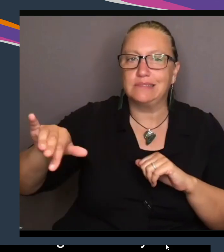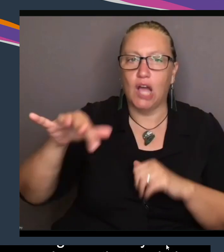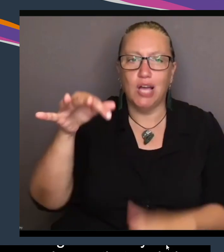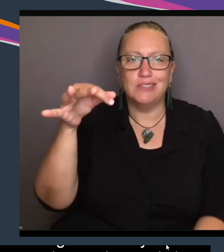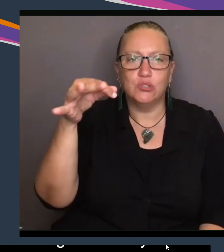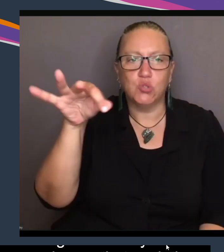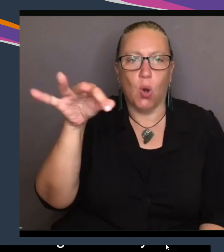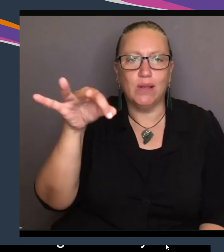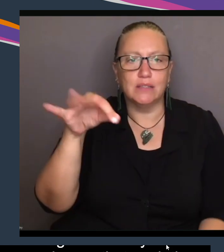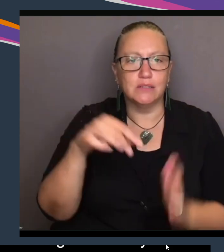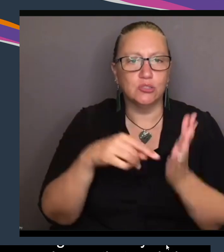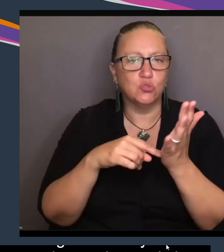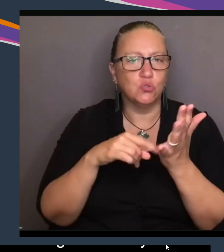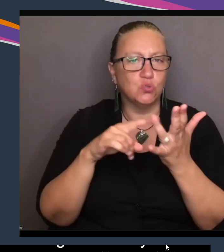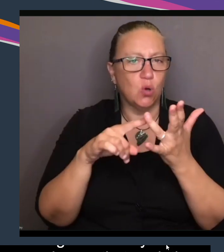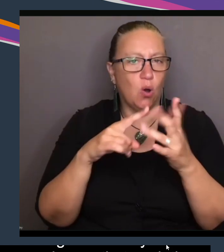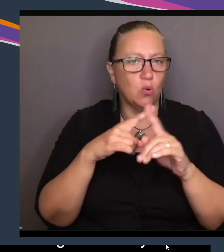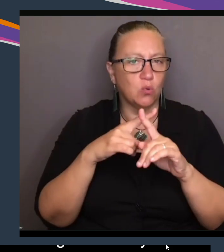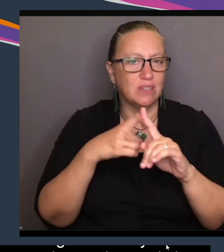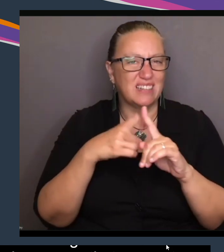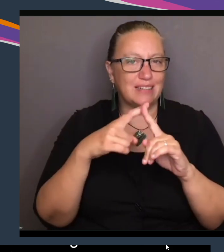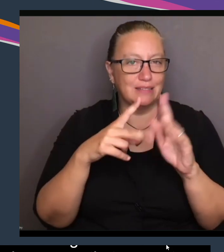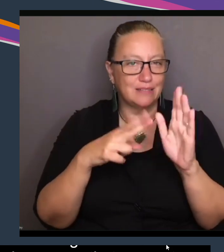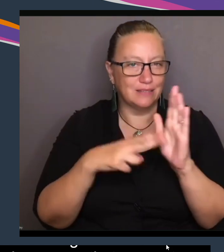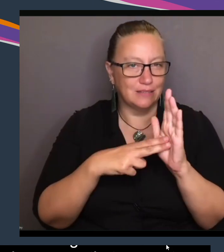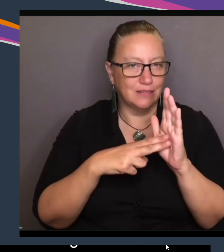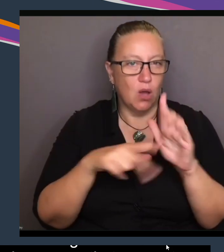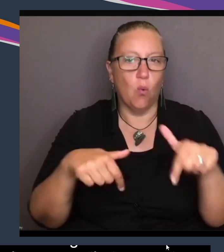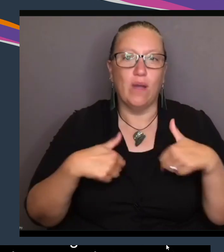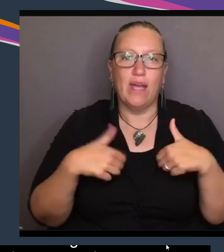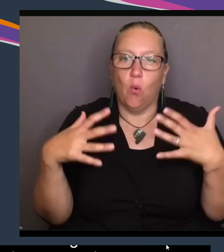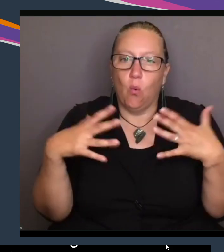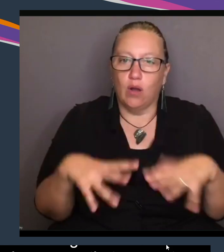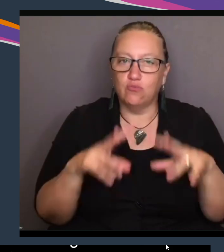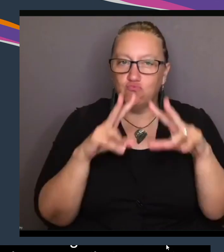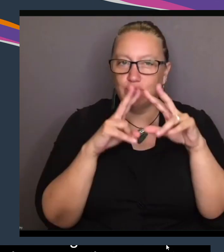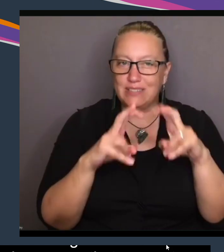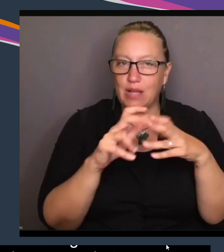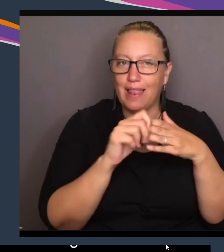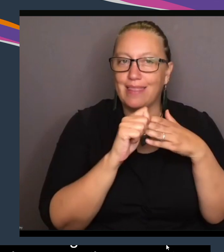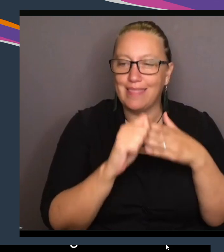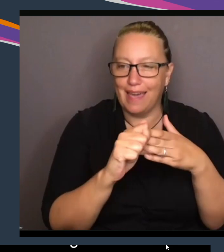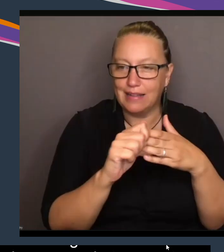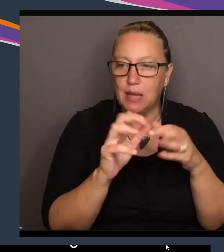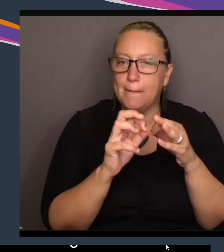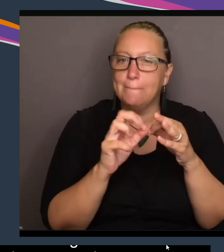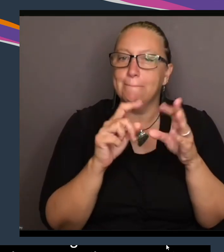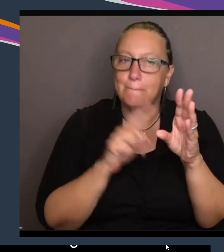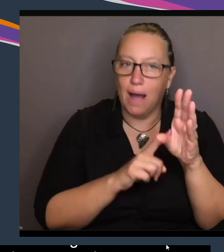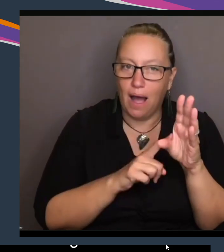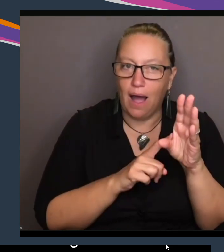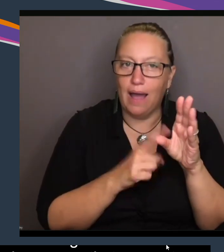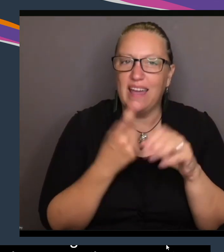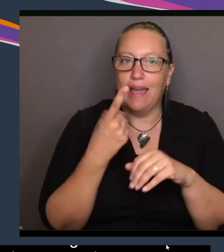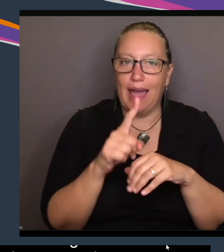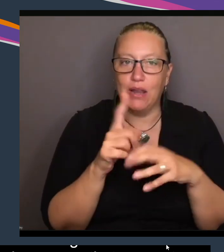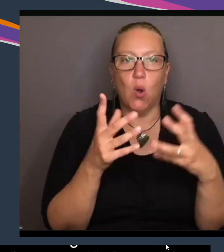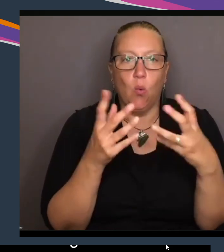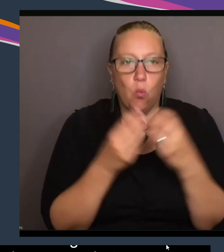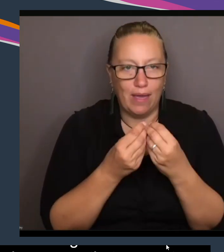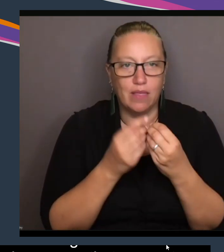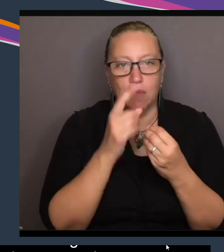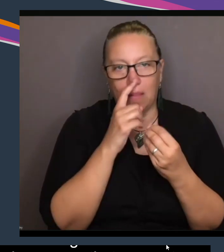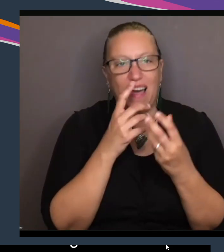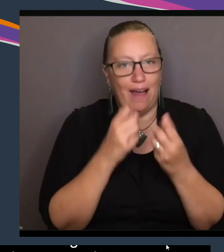extractive. We wanted research that was led by and with people with disability, research that shared power, research that mattered,